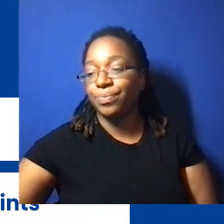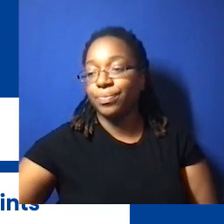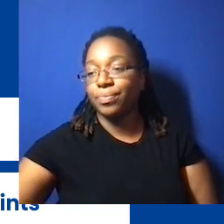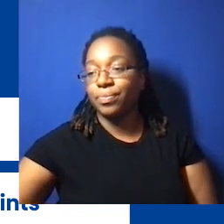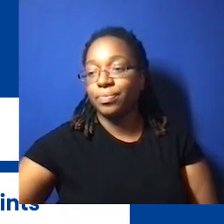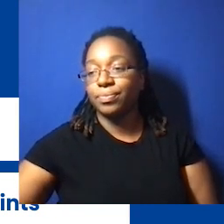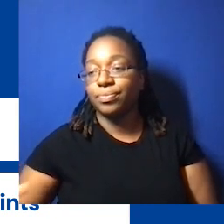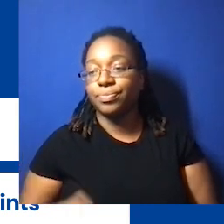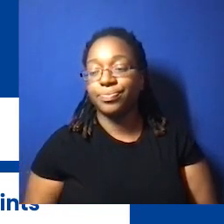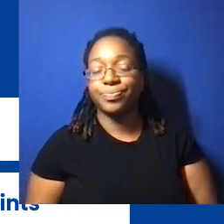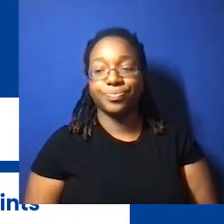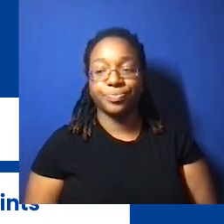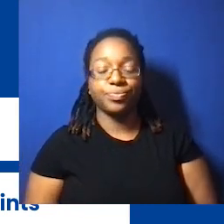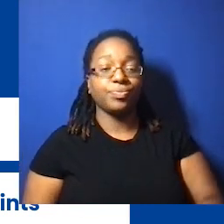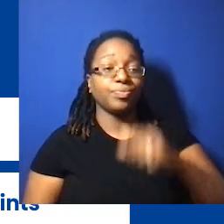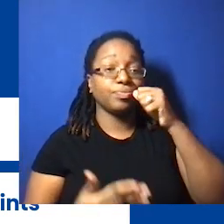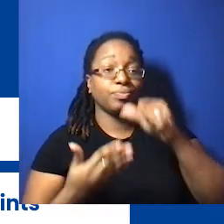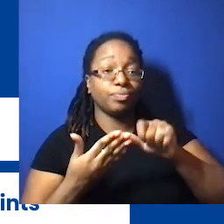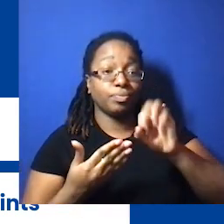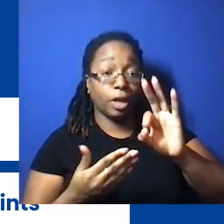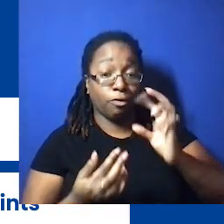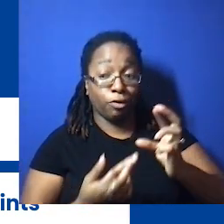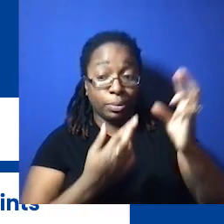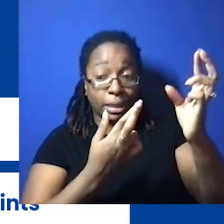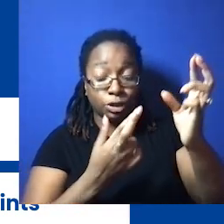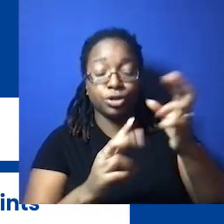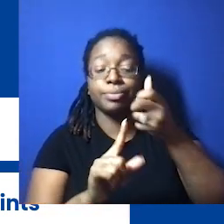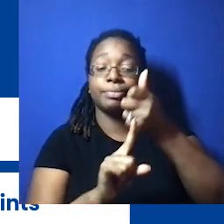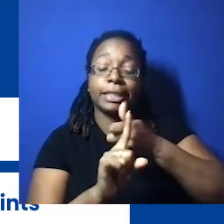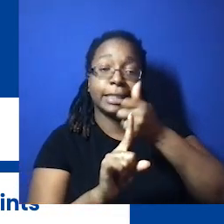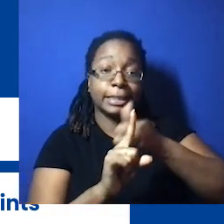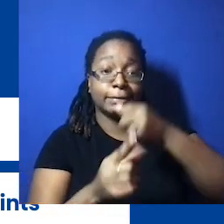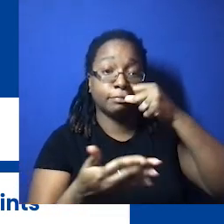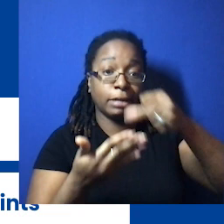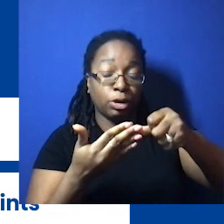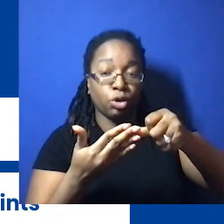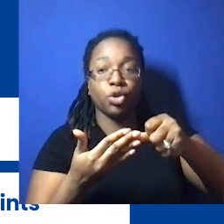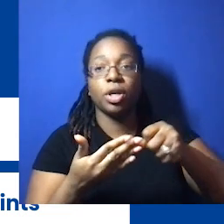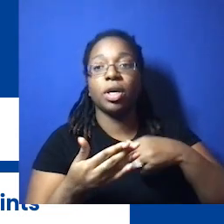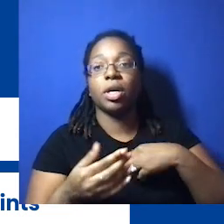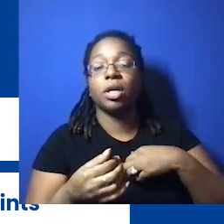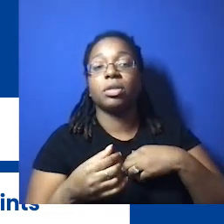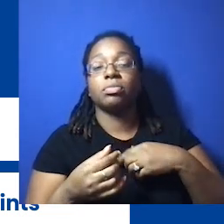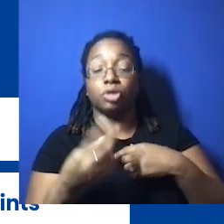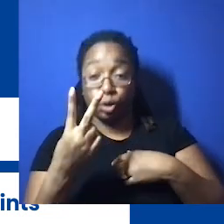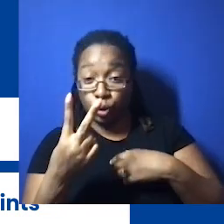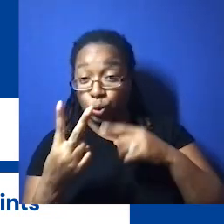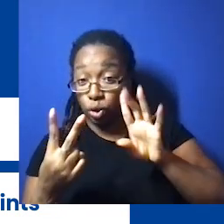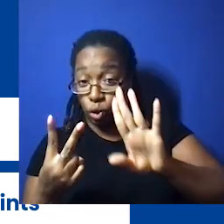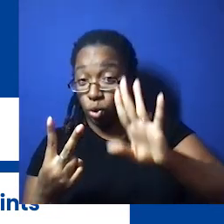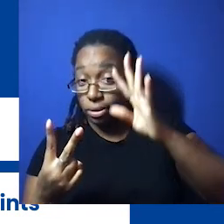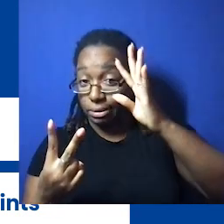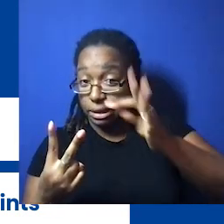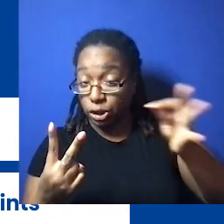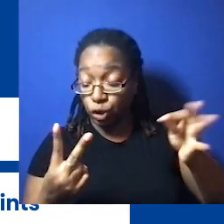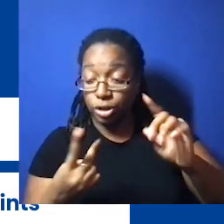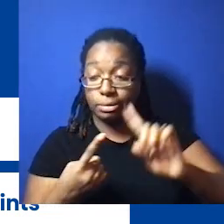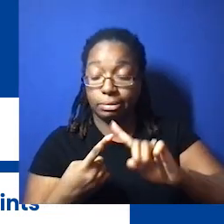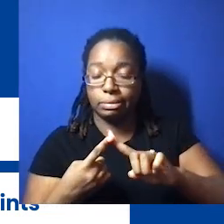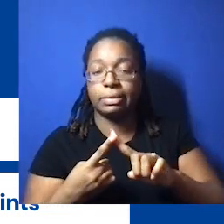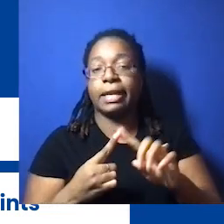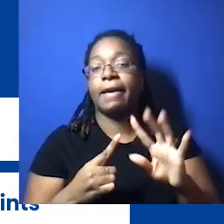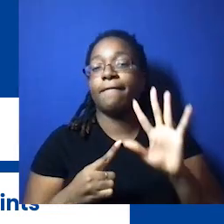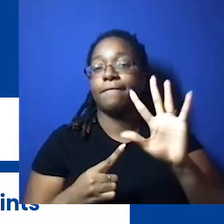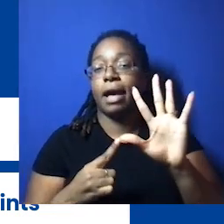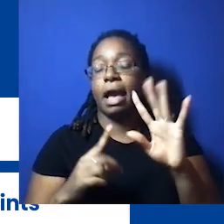All right, so our letters of recommendation, each letter, the two of your choice, are each worth 5